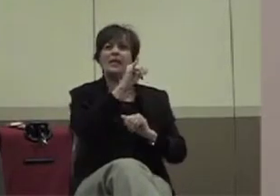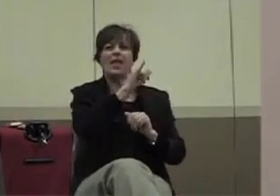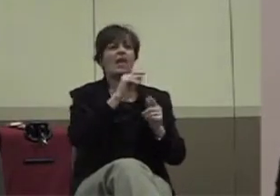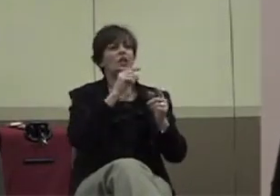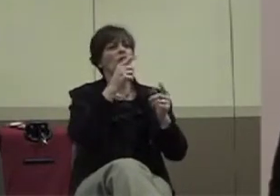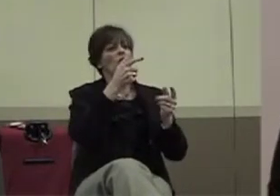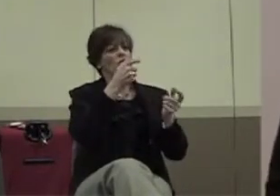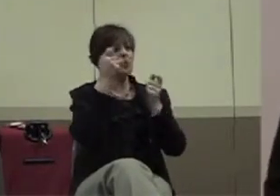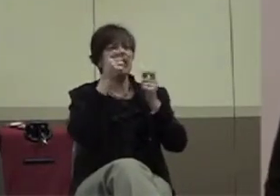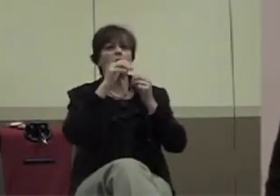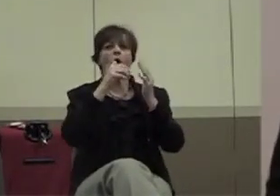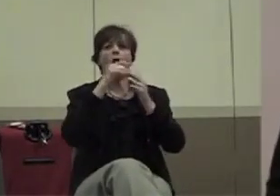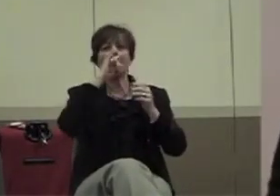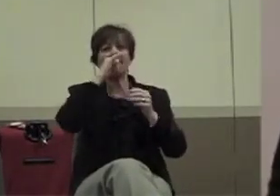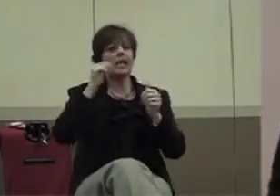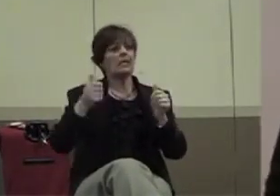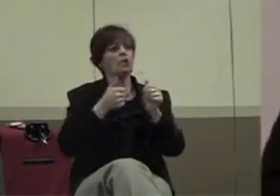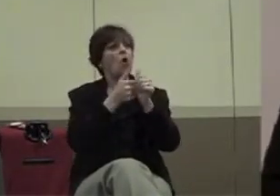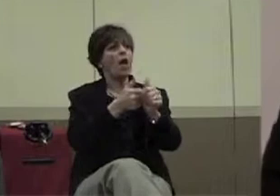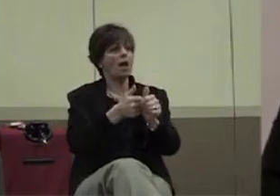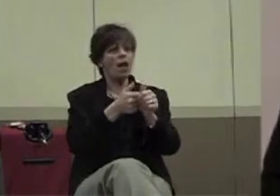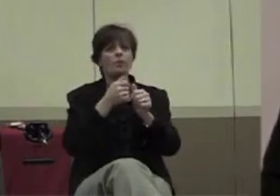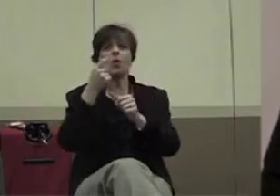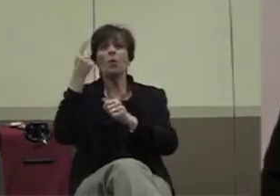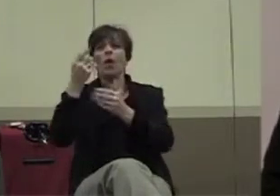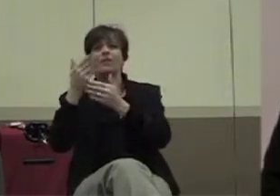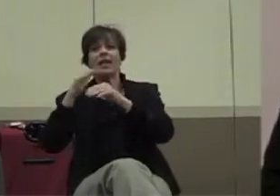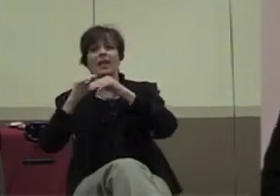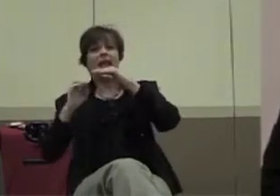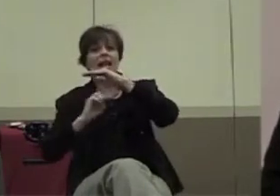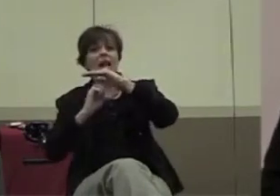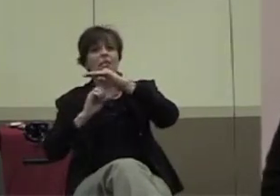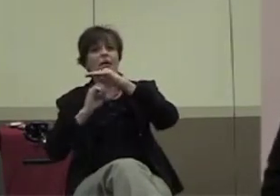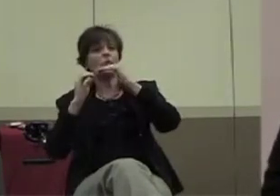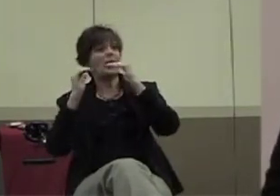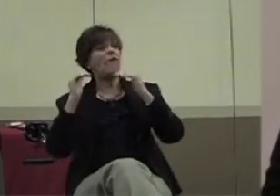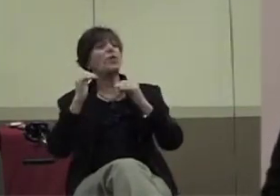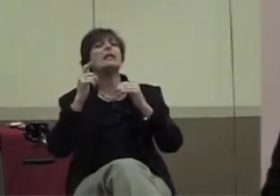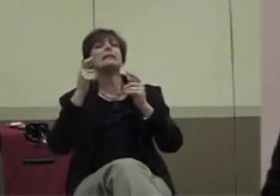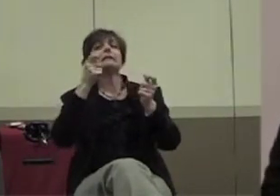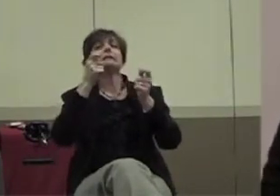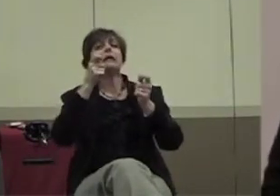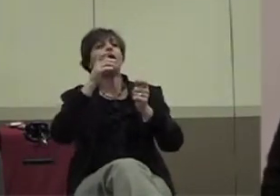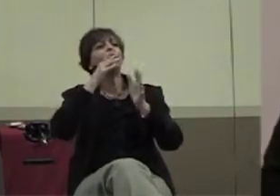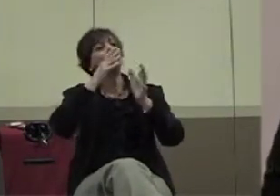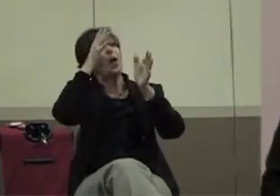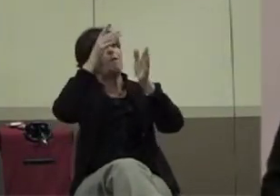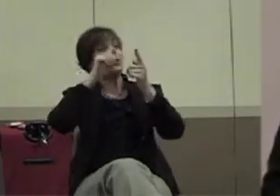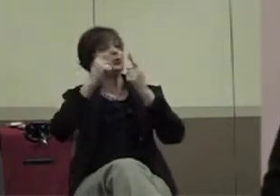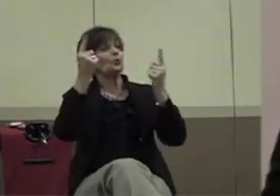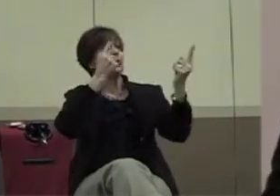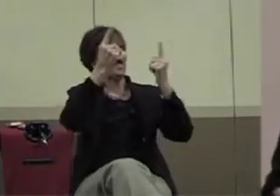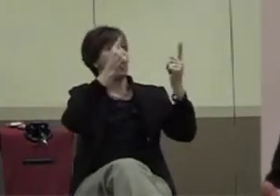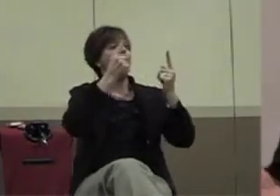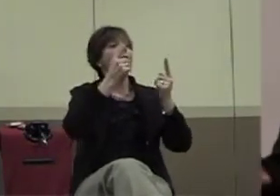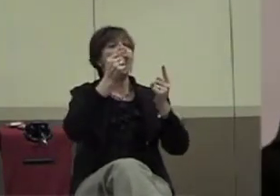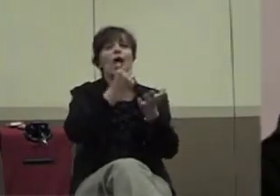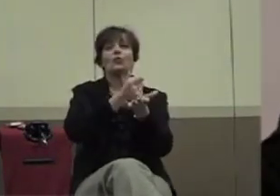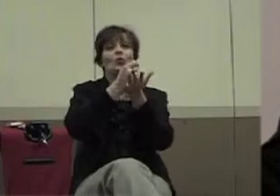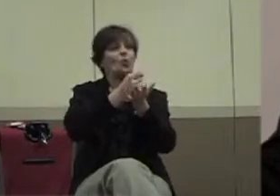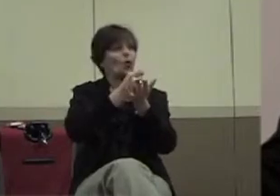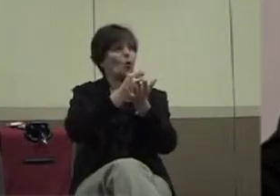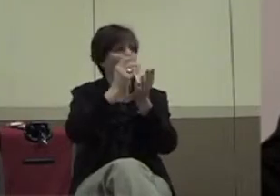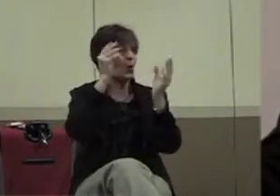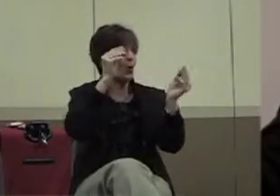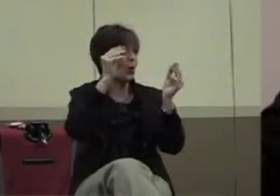up? And one of the things at the elementary level is getting grandparents to come in and be your tutors. And, we've got a wealth of